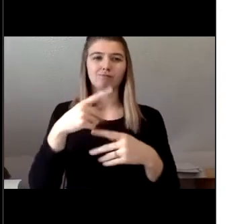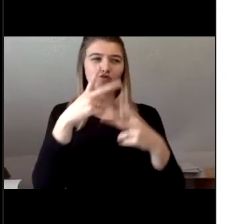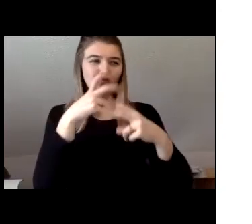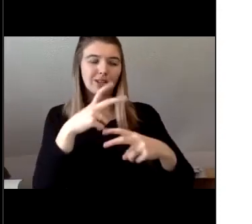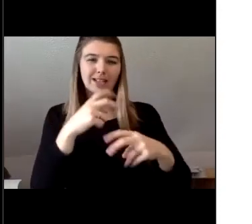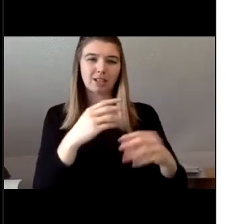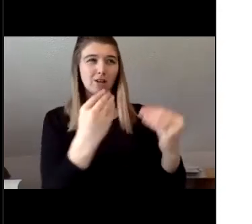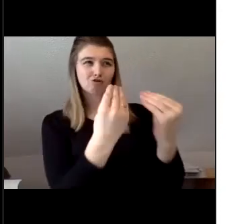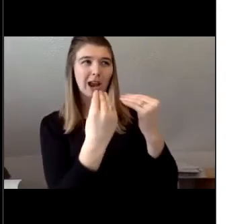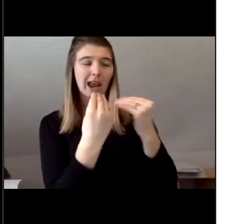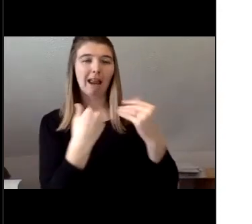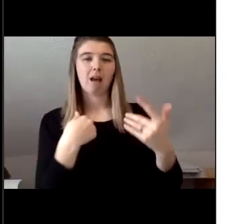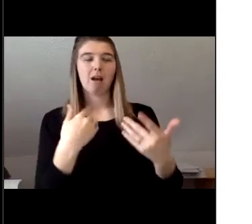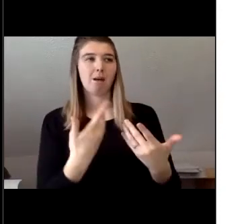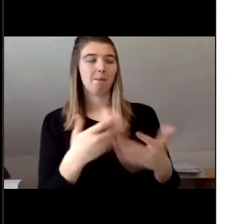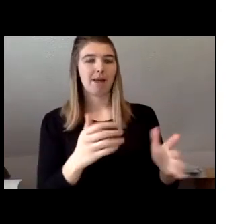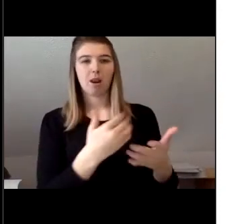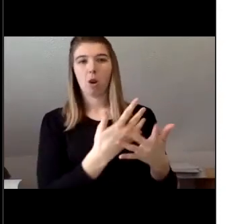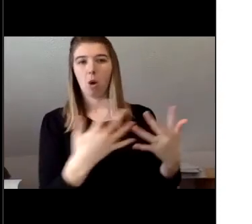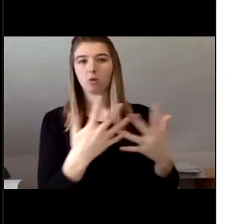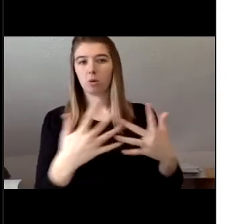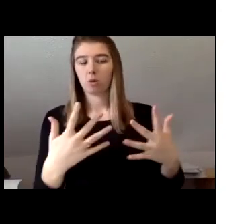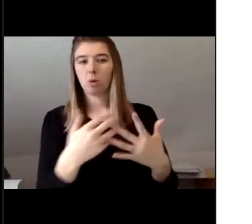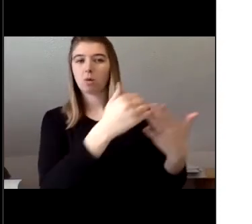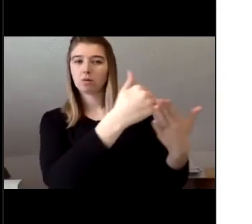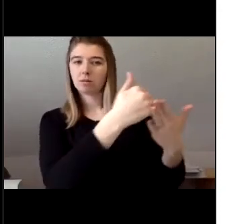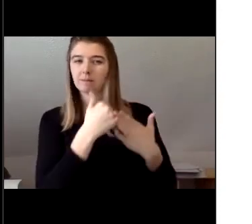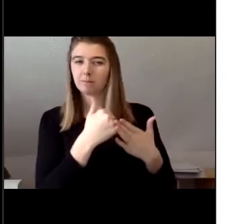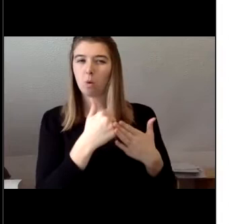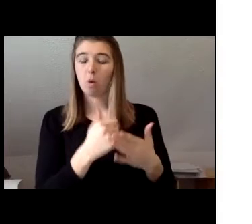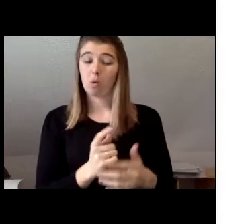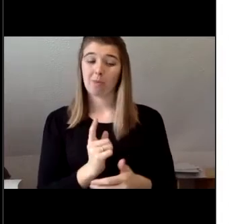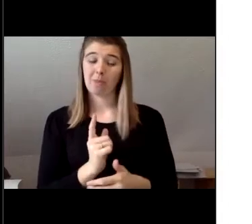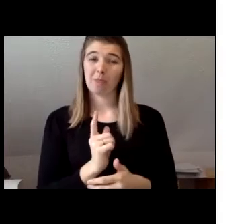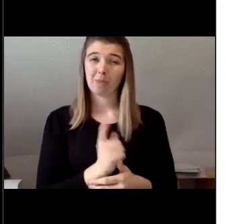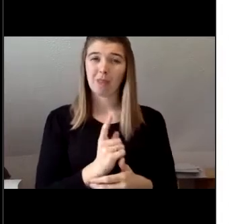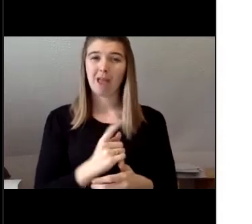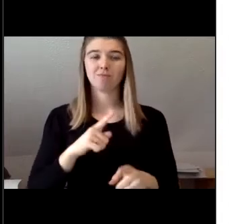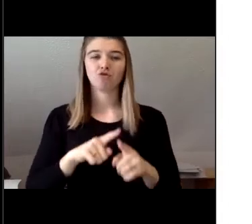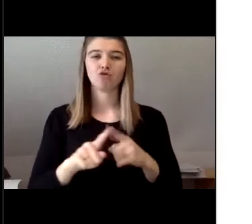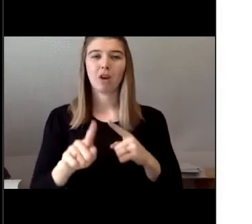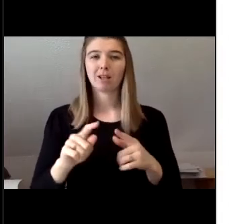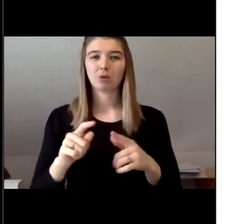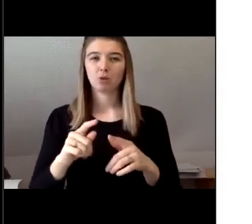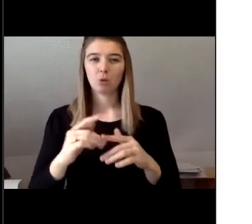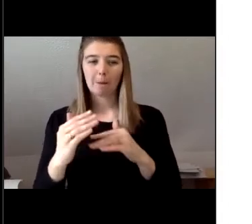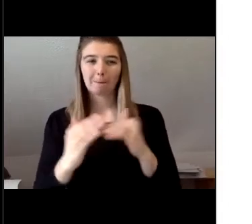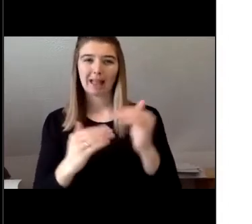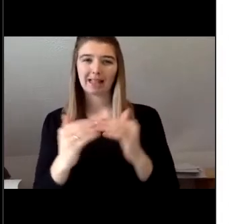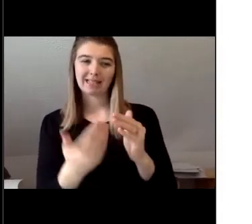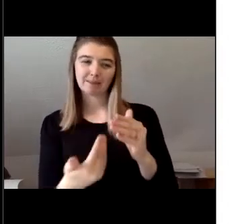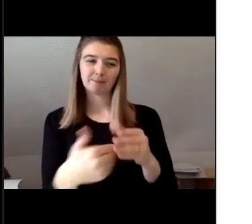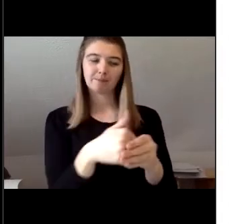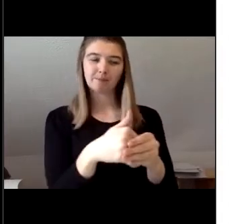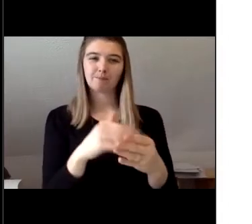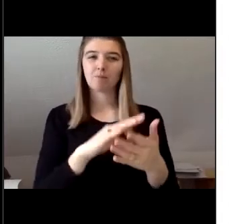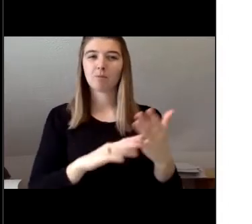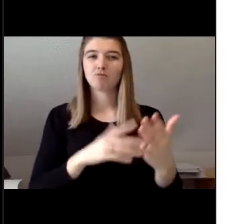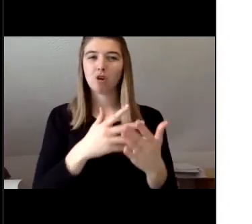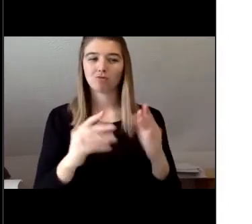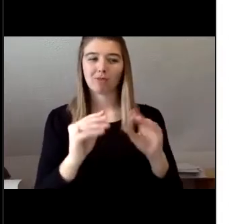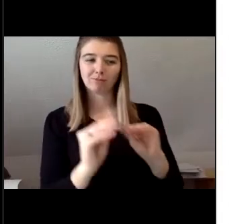finding ways to build supports like these into our research and training programs across the country is something very important to me.